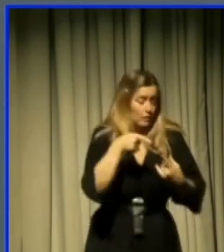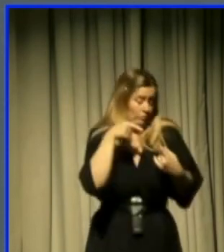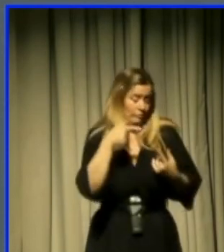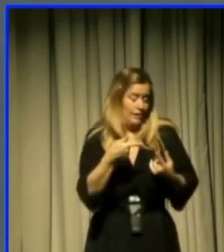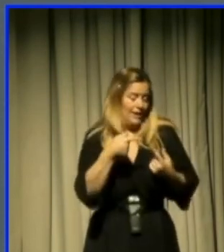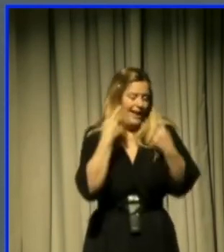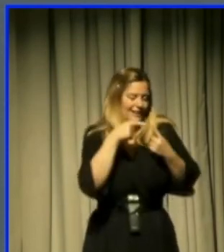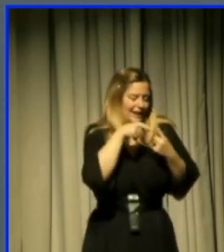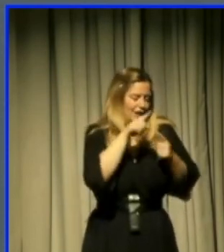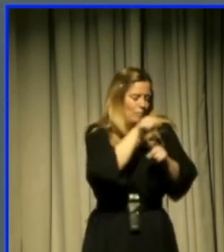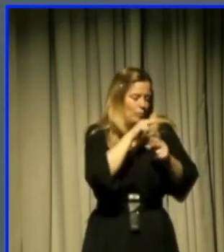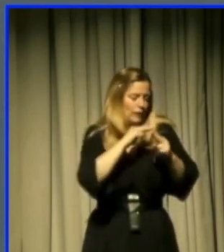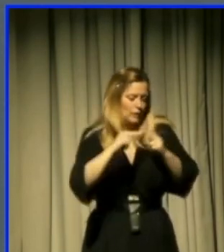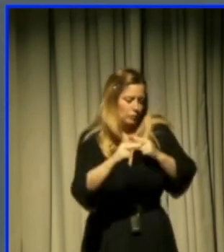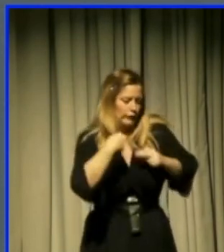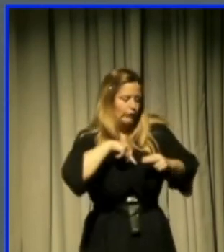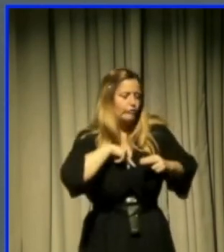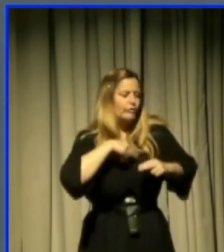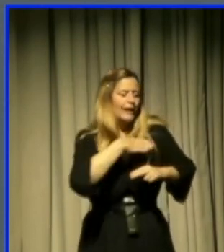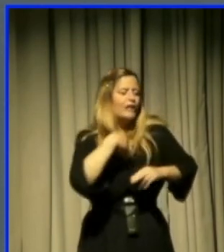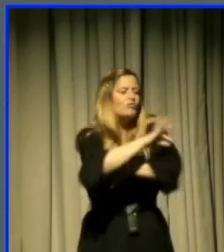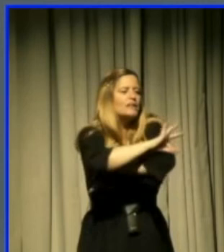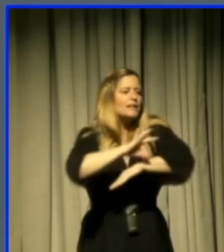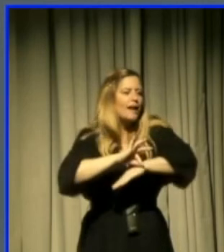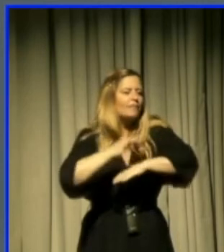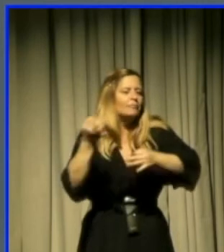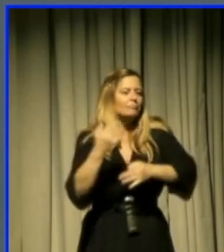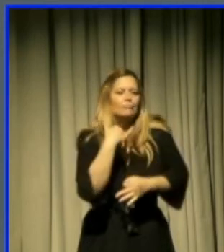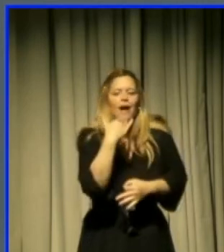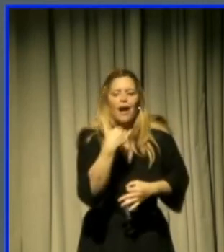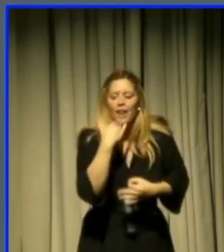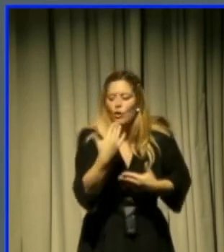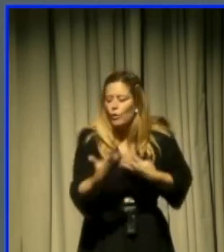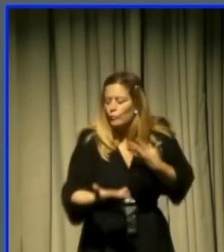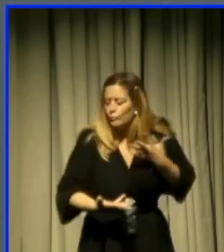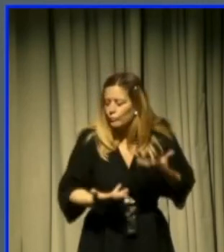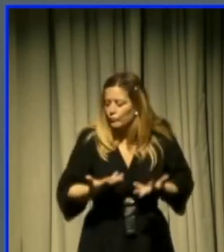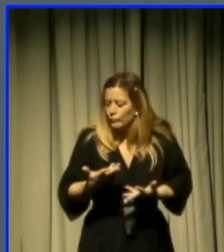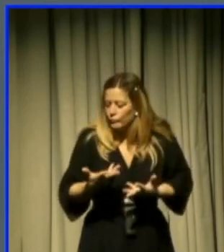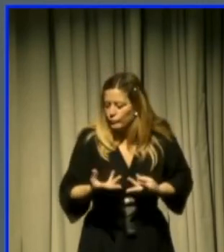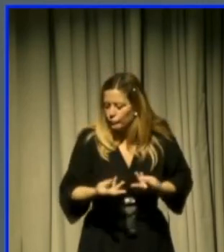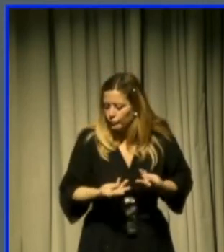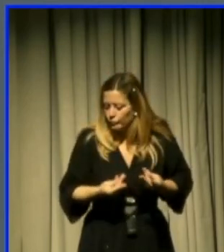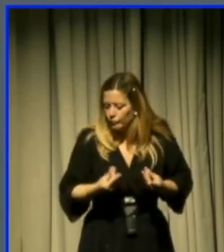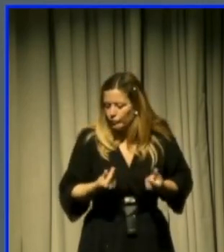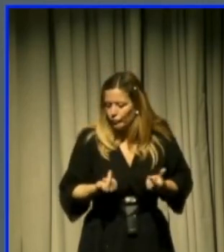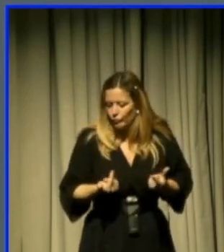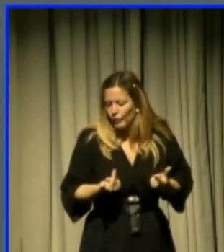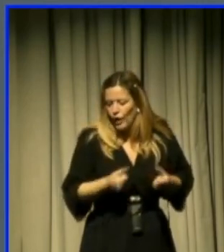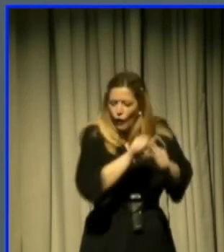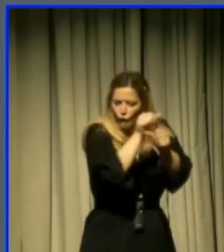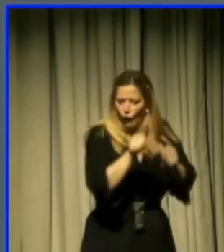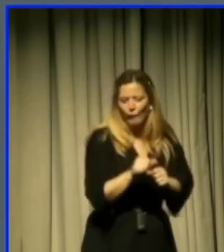that discovers social media posts which break free from the traditional canons of visual formats. And so